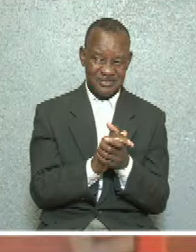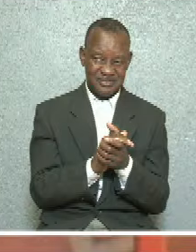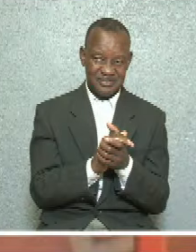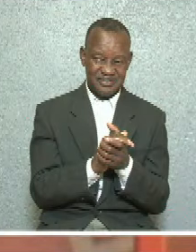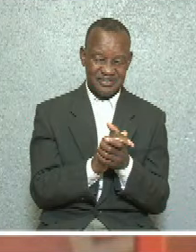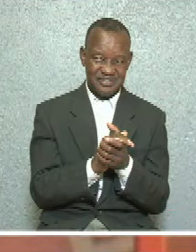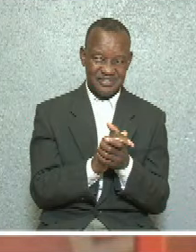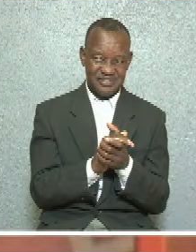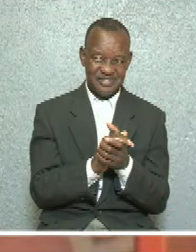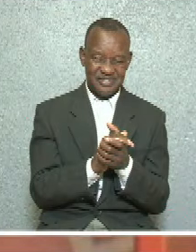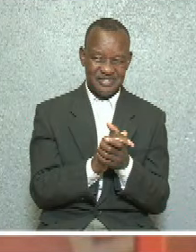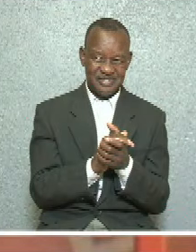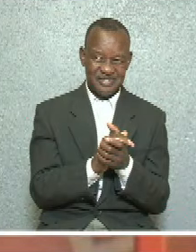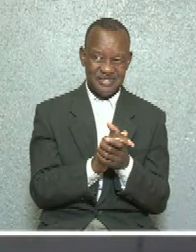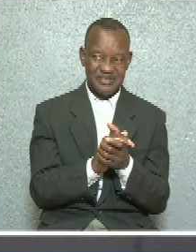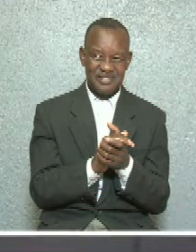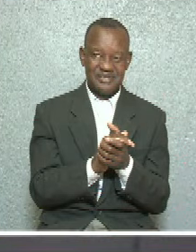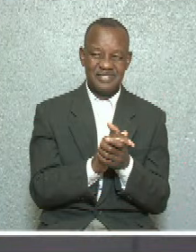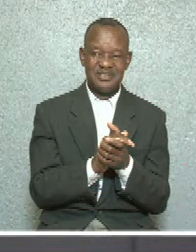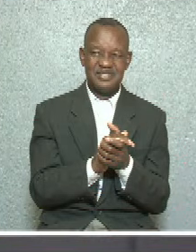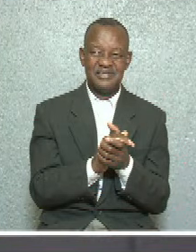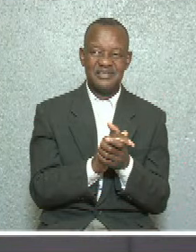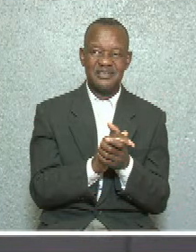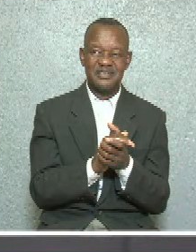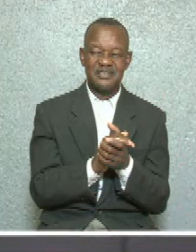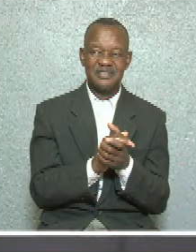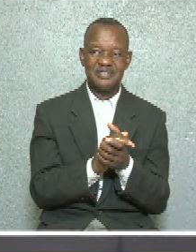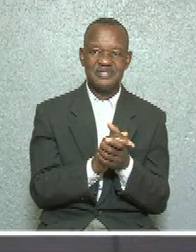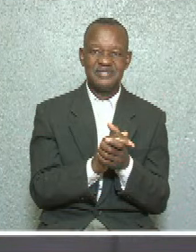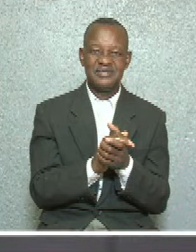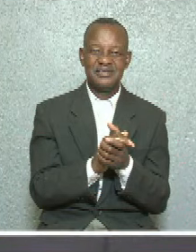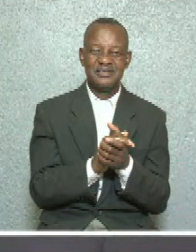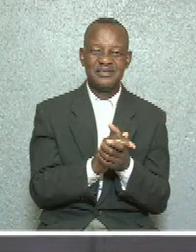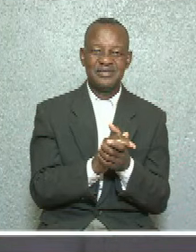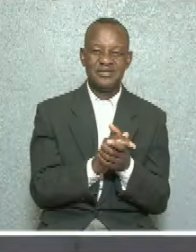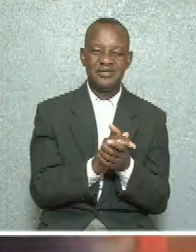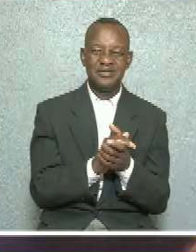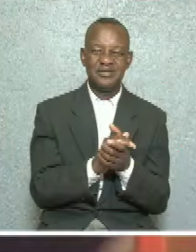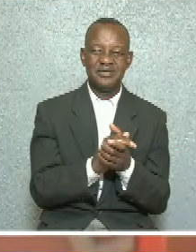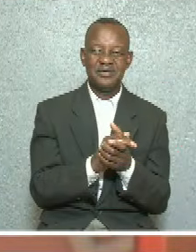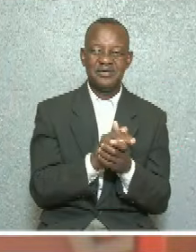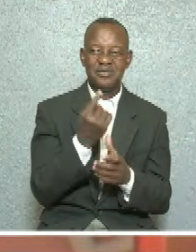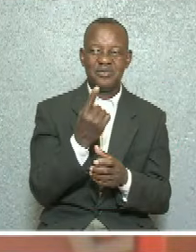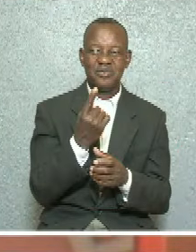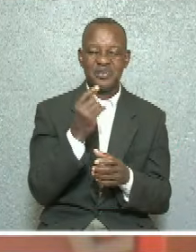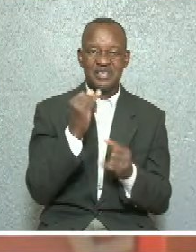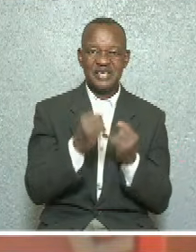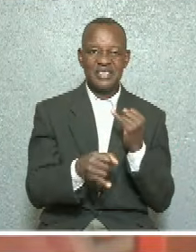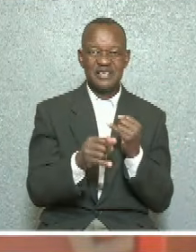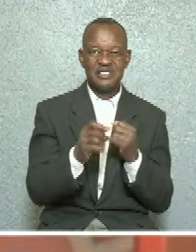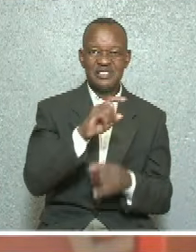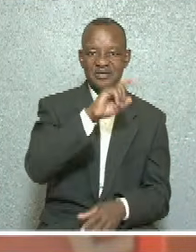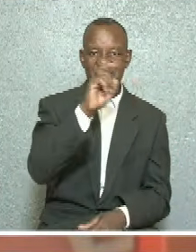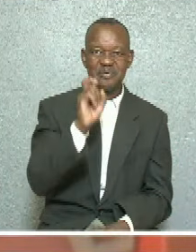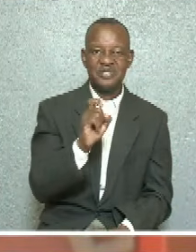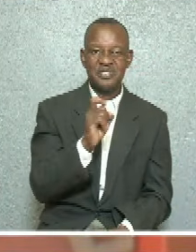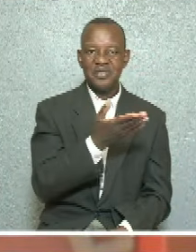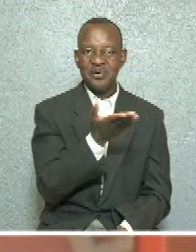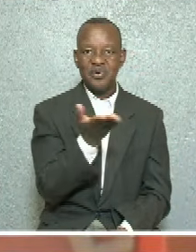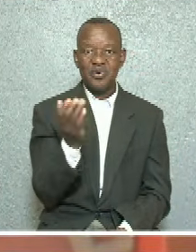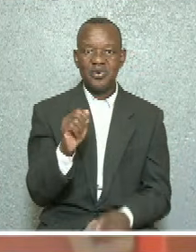Okay, I think MJ, That's about it? Yeah. Okay, I have one last question. With everything that you've learned about the Founding